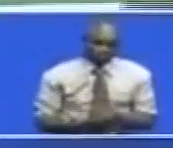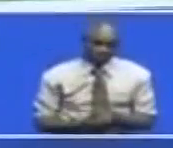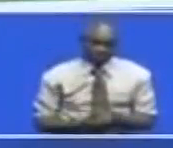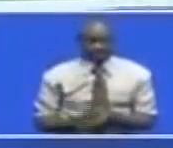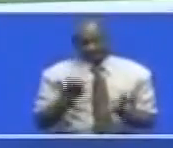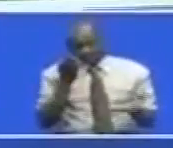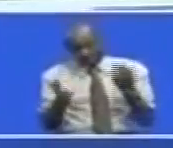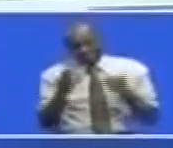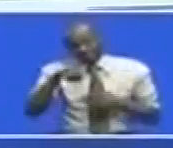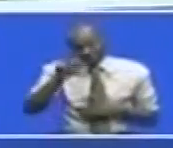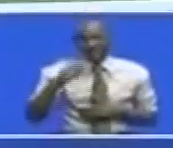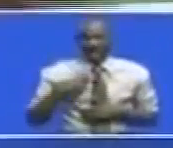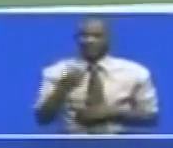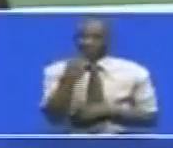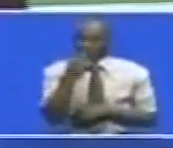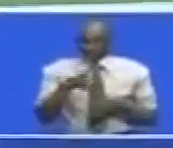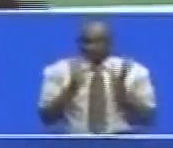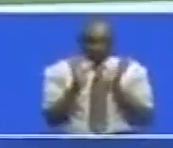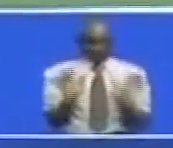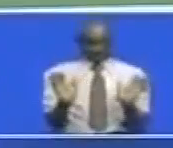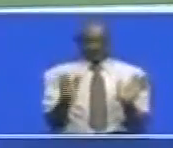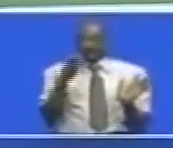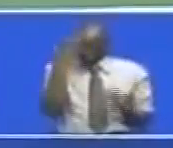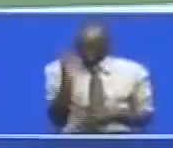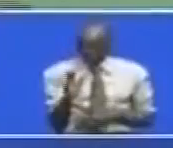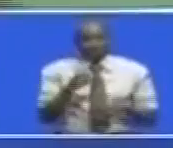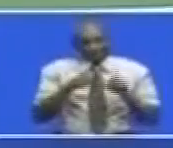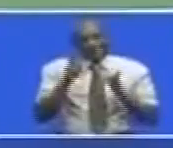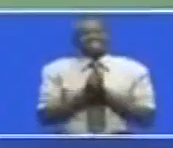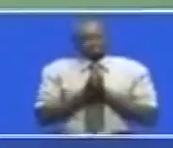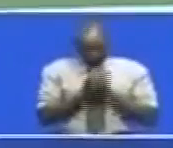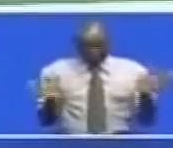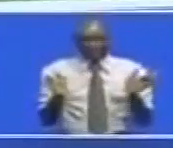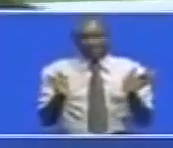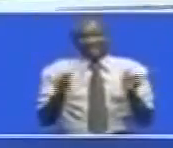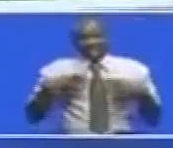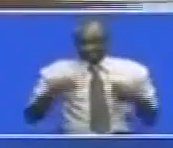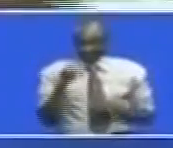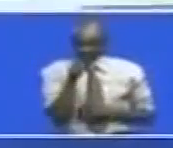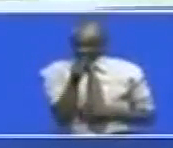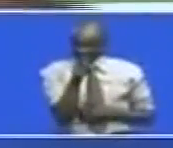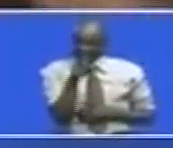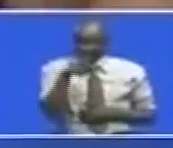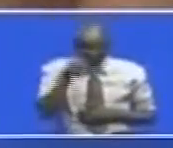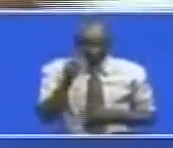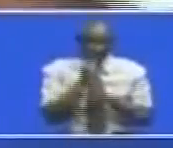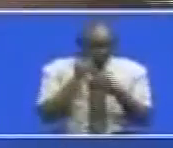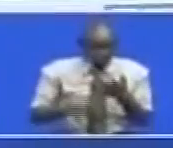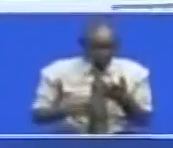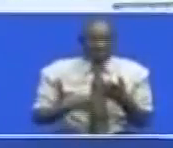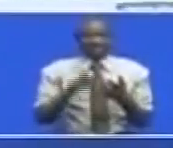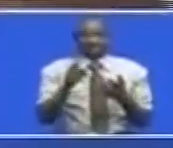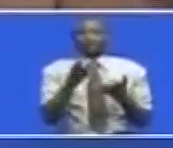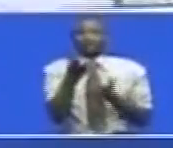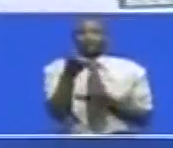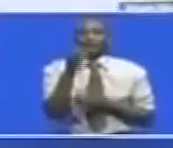might not have a medical background, TOTO Health has a public health specialist and pediatrician who doubles as content